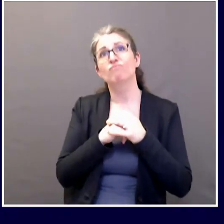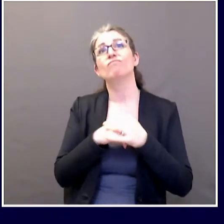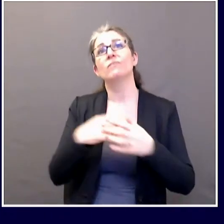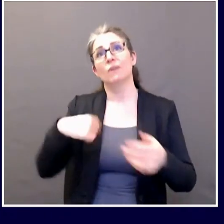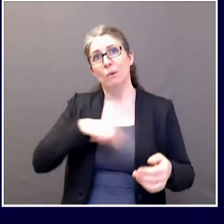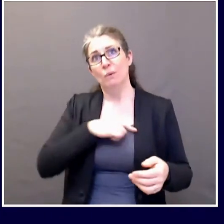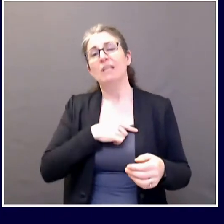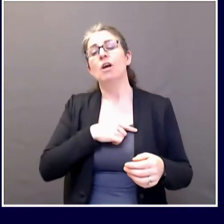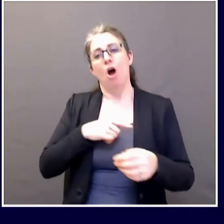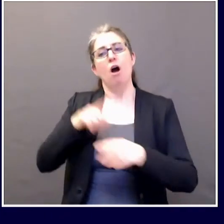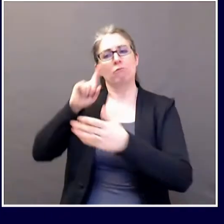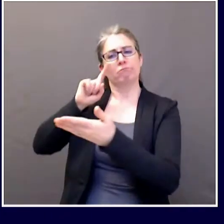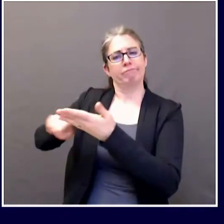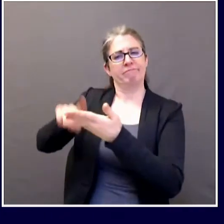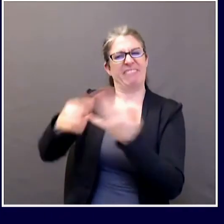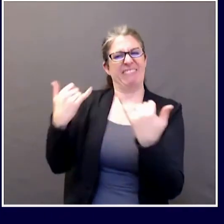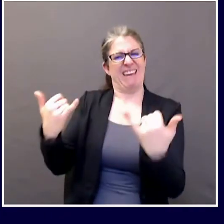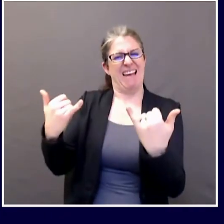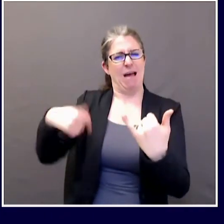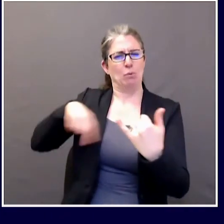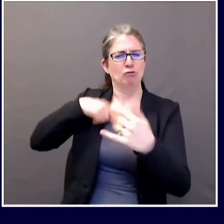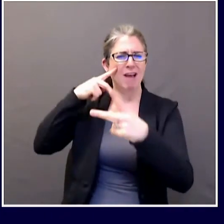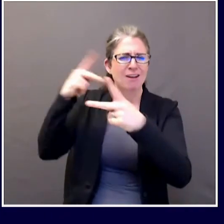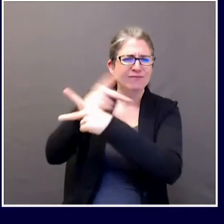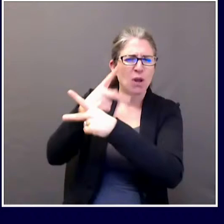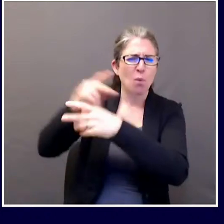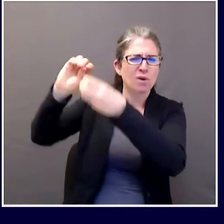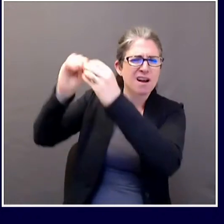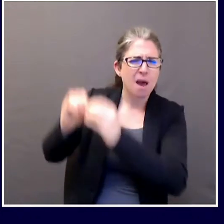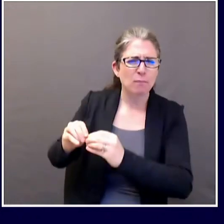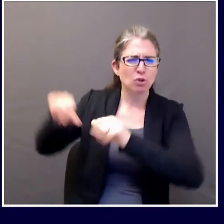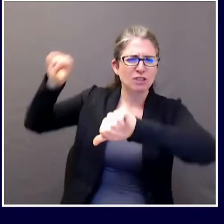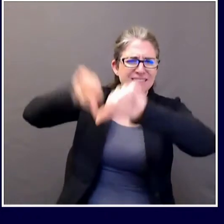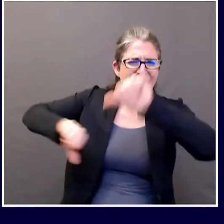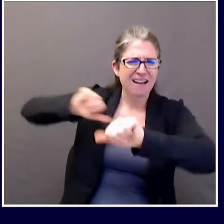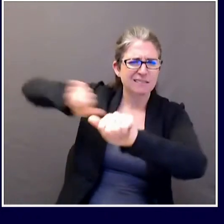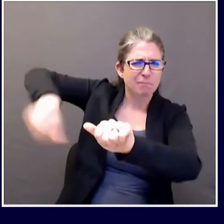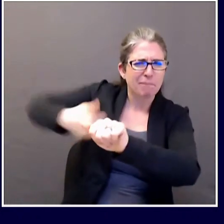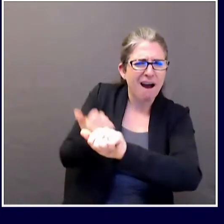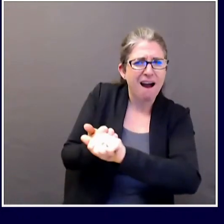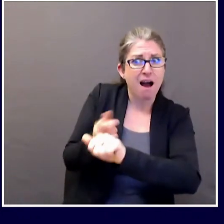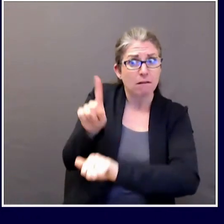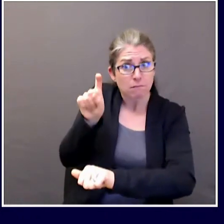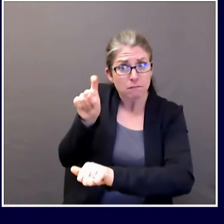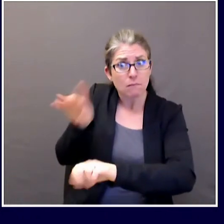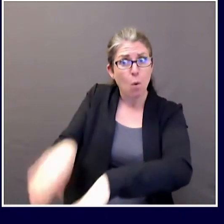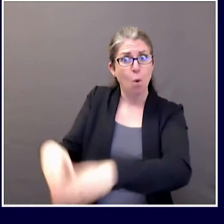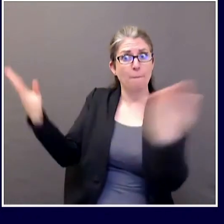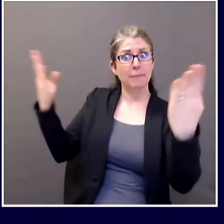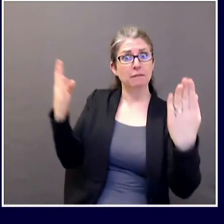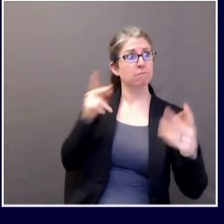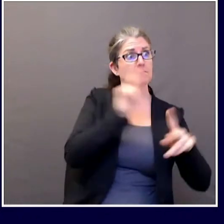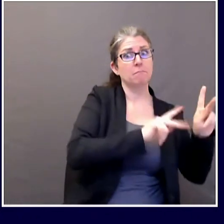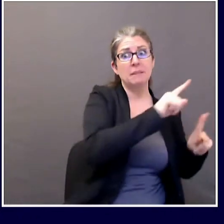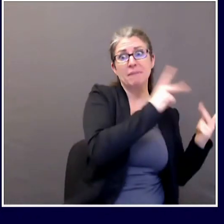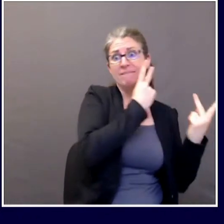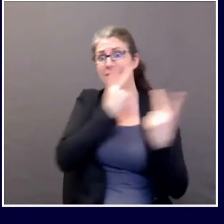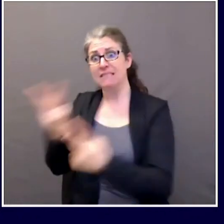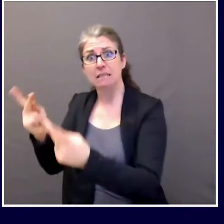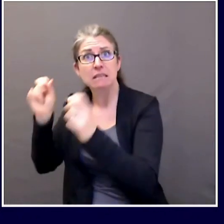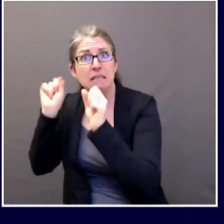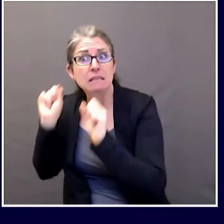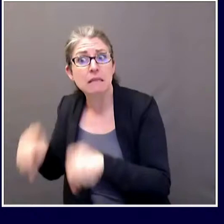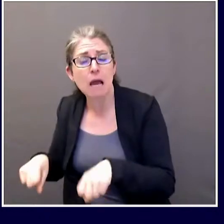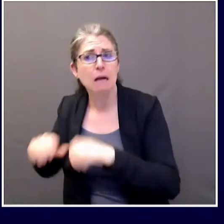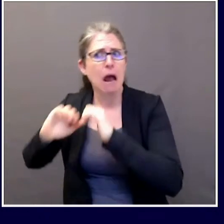of moving back towards some of those visitations, as well as other activities, because we know how